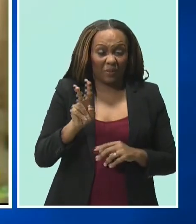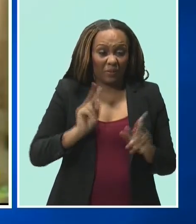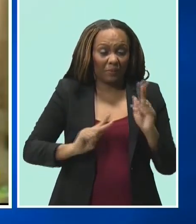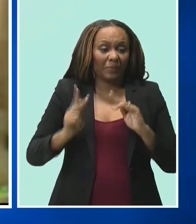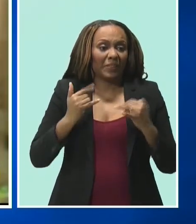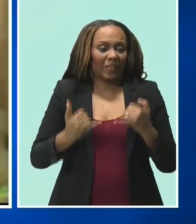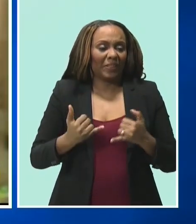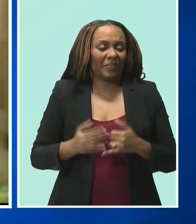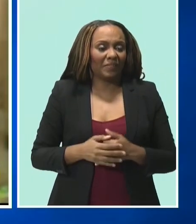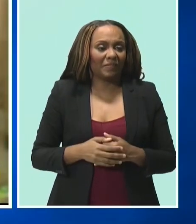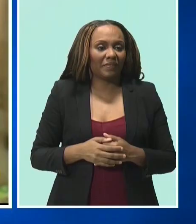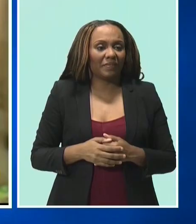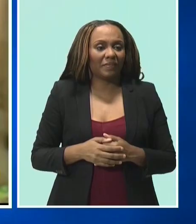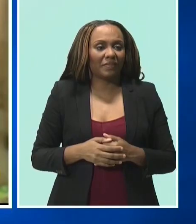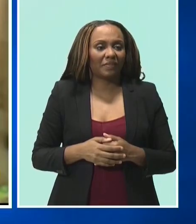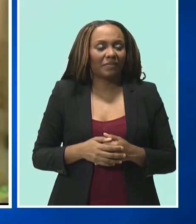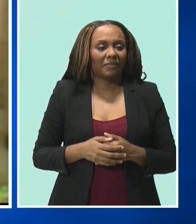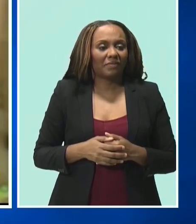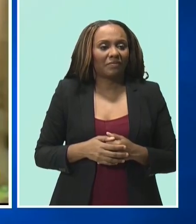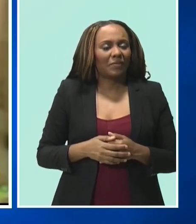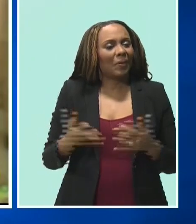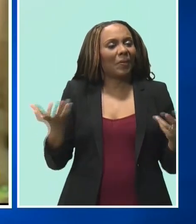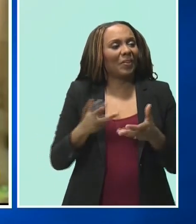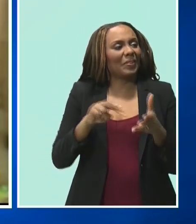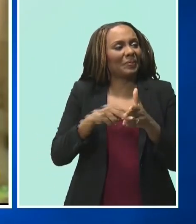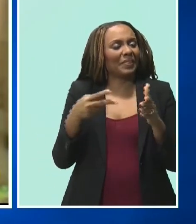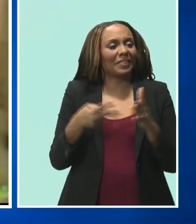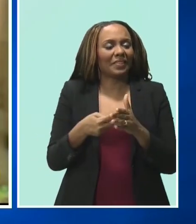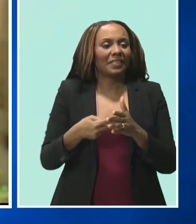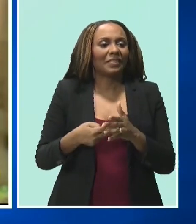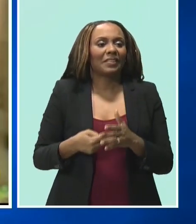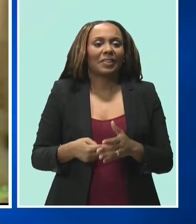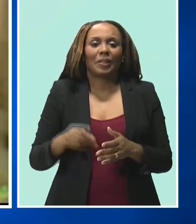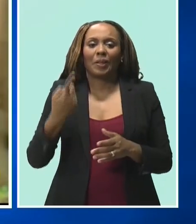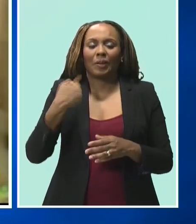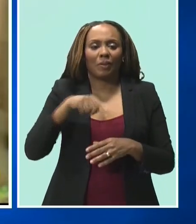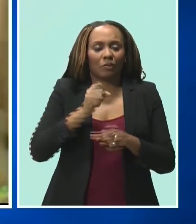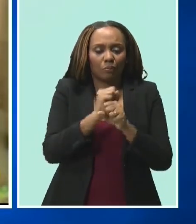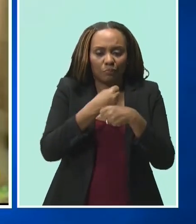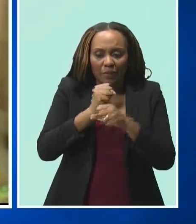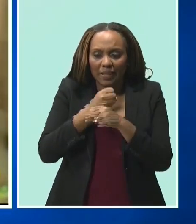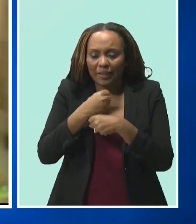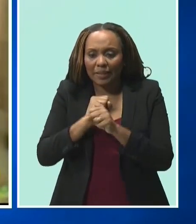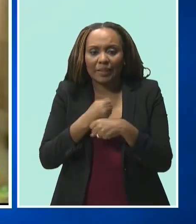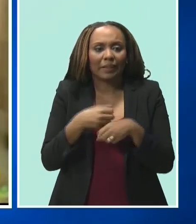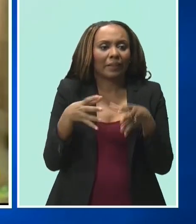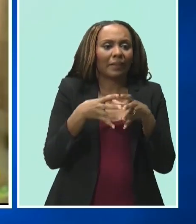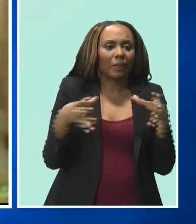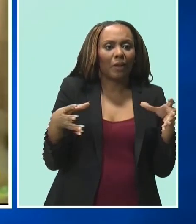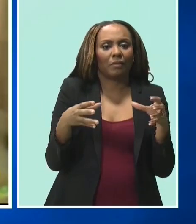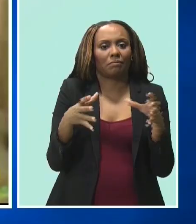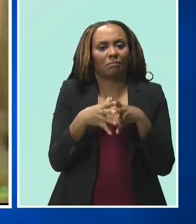and that's just a testament of the nature of our business and the opportunities